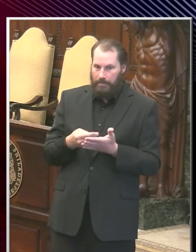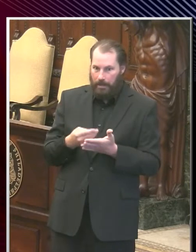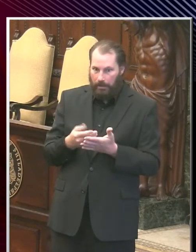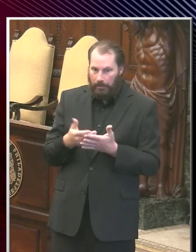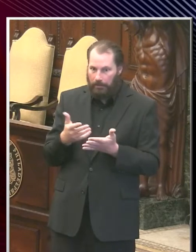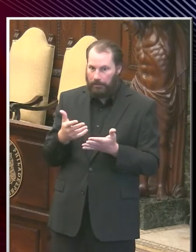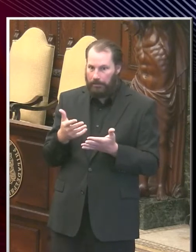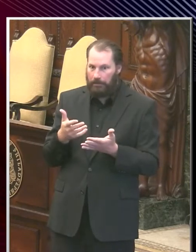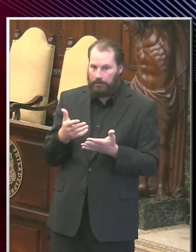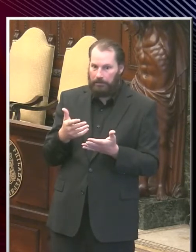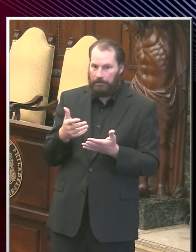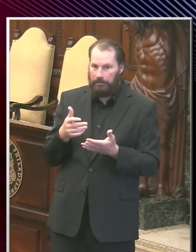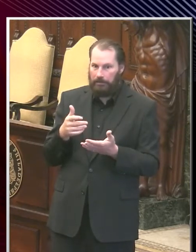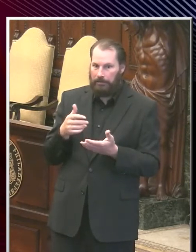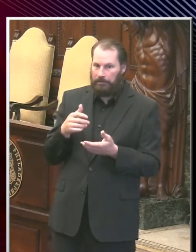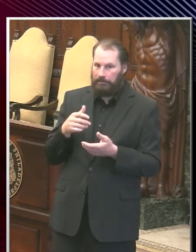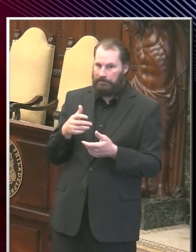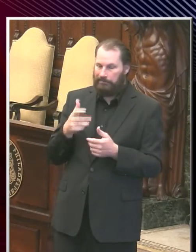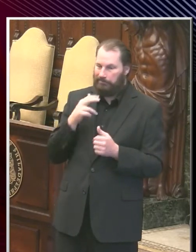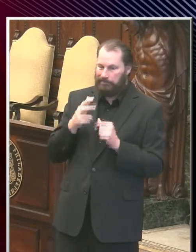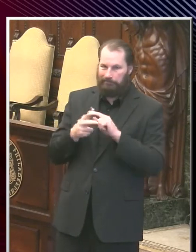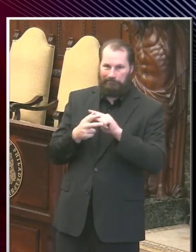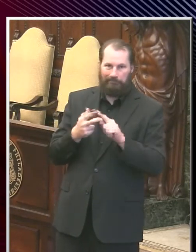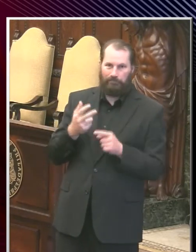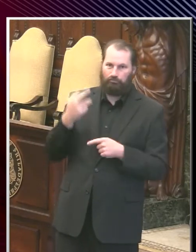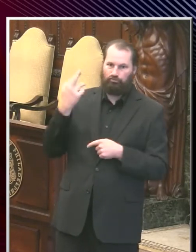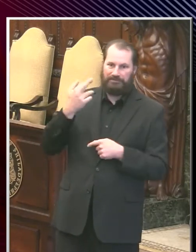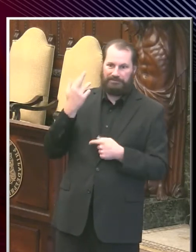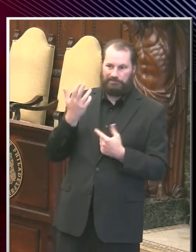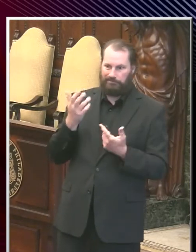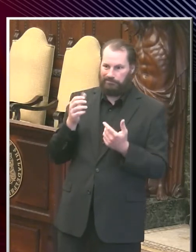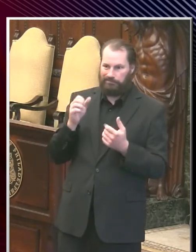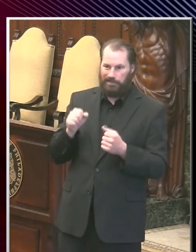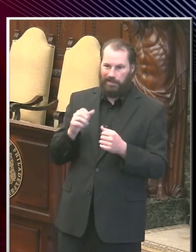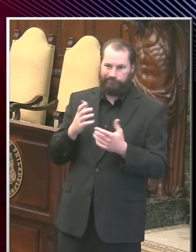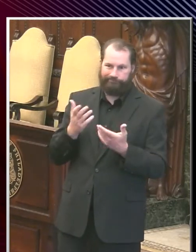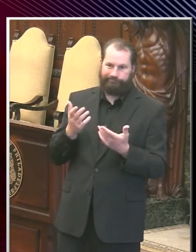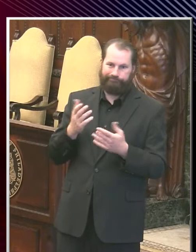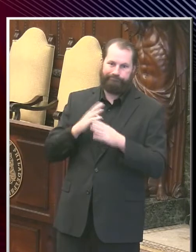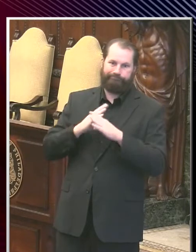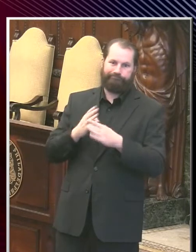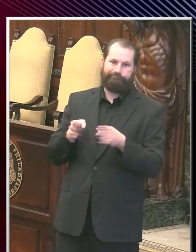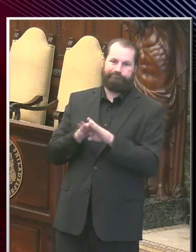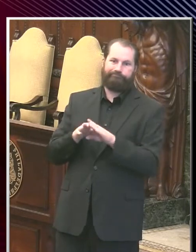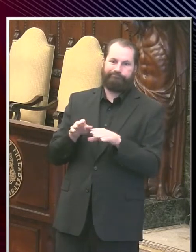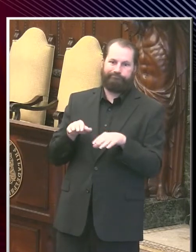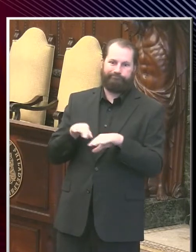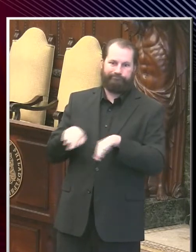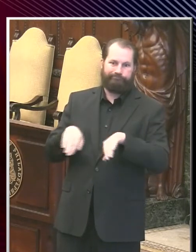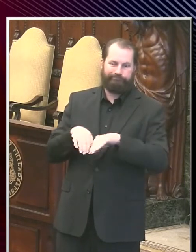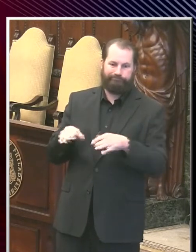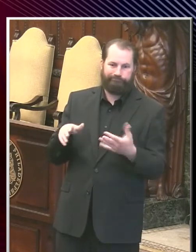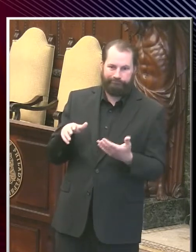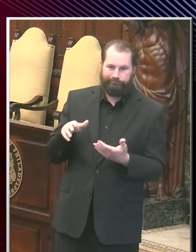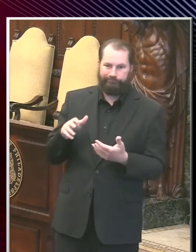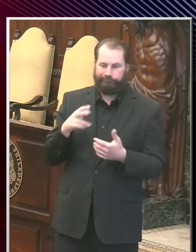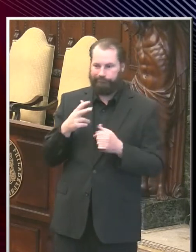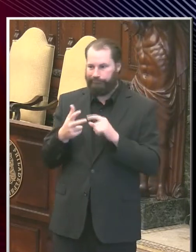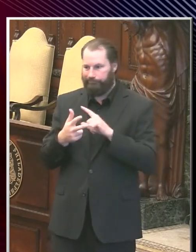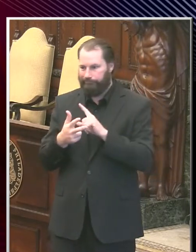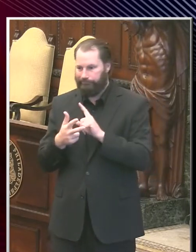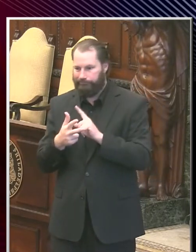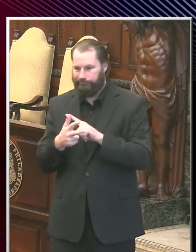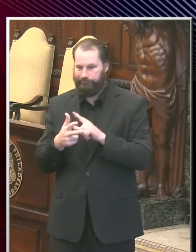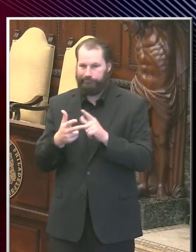not the only reason, and probably not even the overarching reason. And then there's the health concerns that I think have made more clarity. So